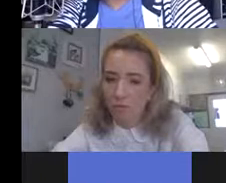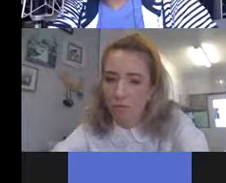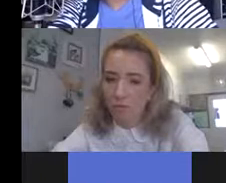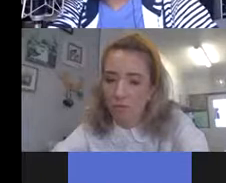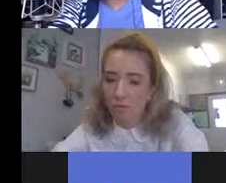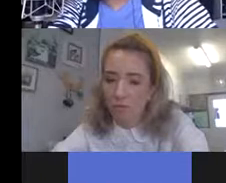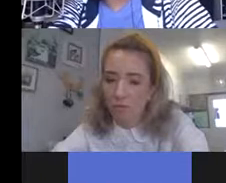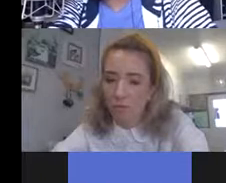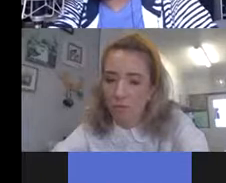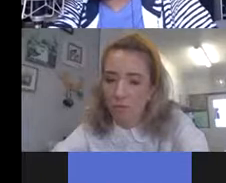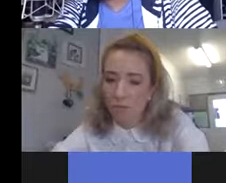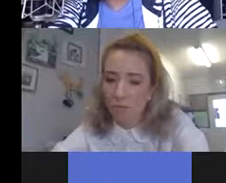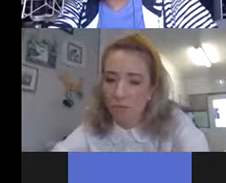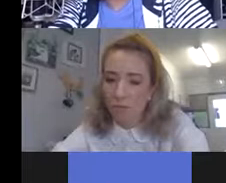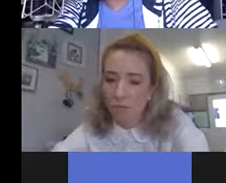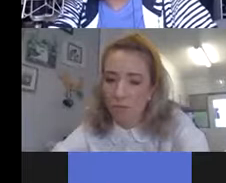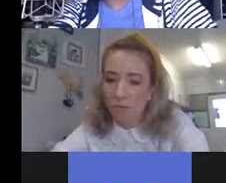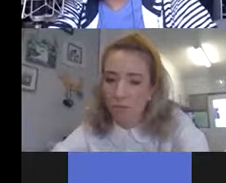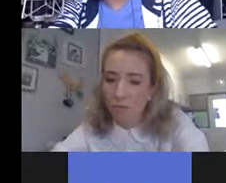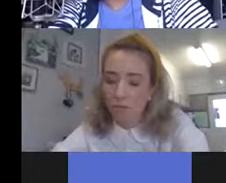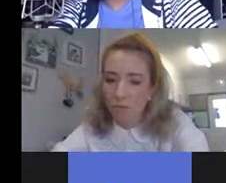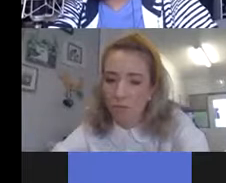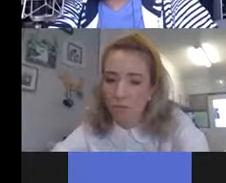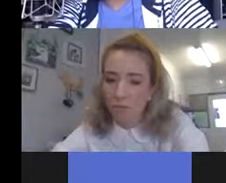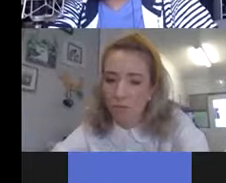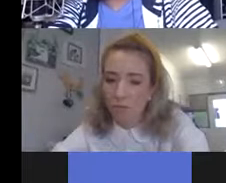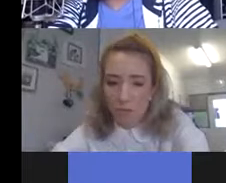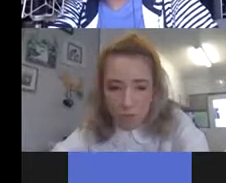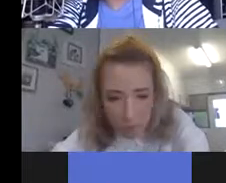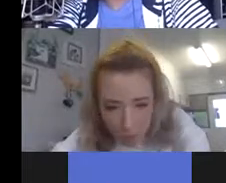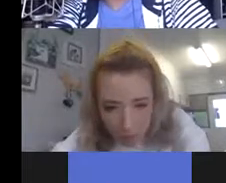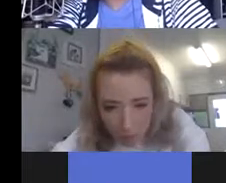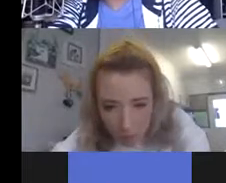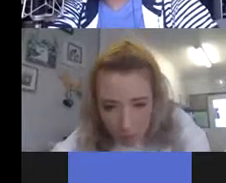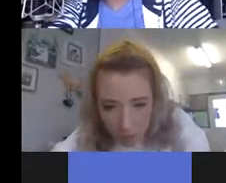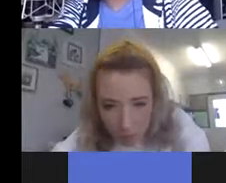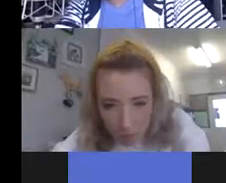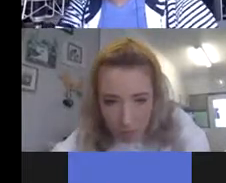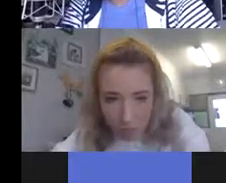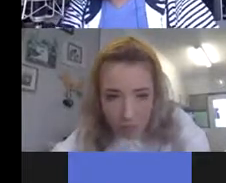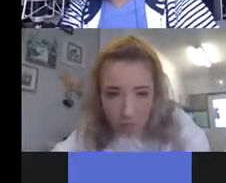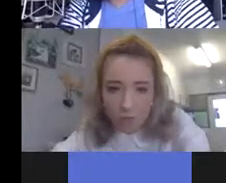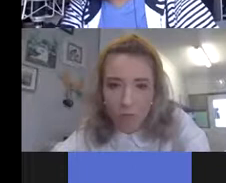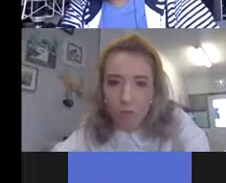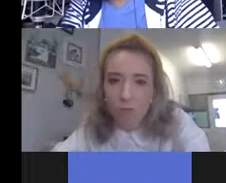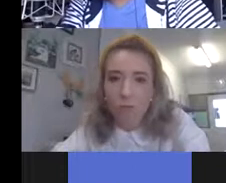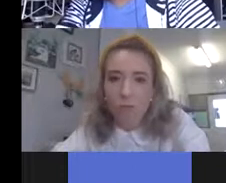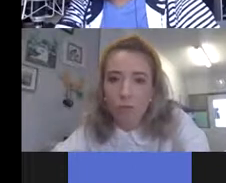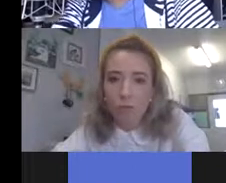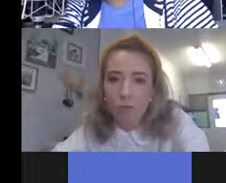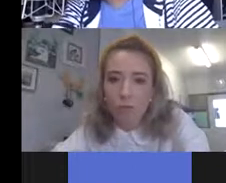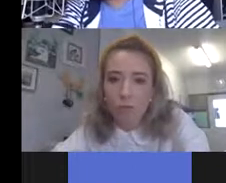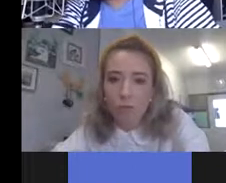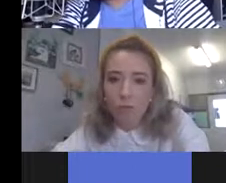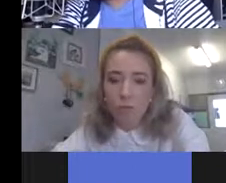thing, I can press 1 and get the same result. And that also matters in terms of speeding up feedback. Outro under. Of